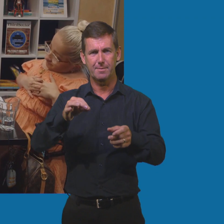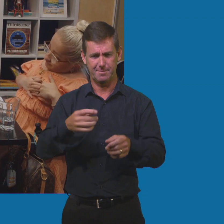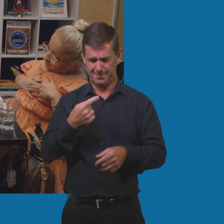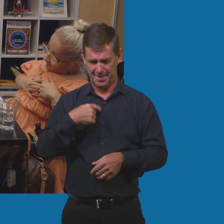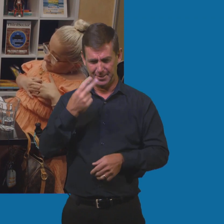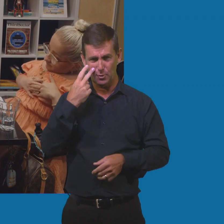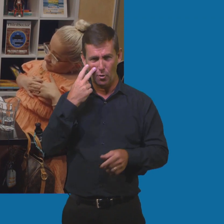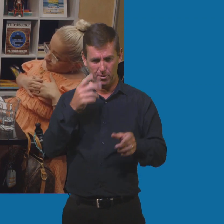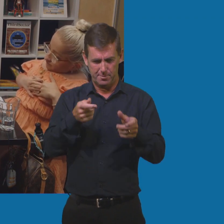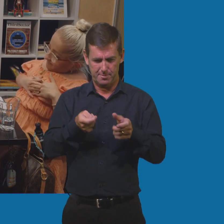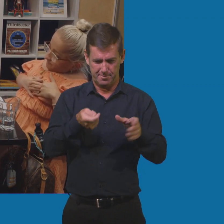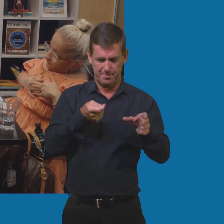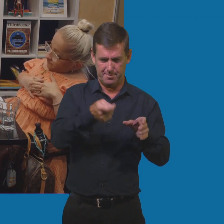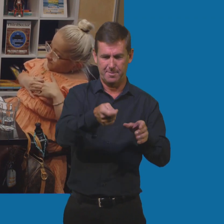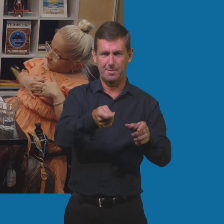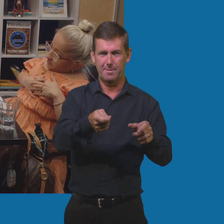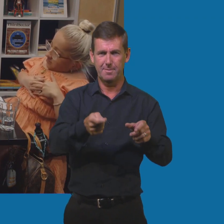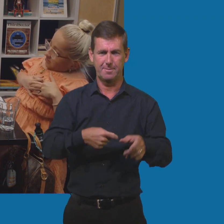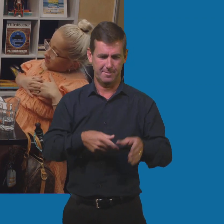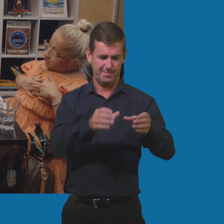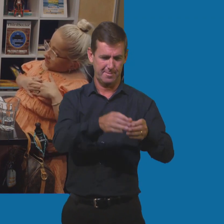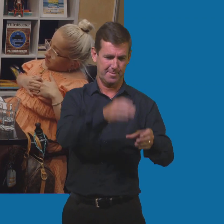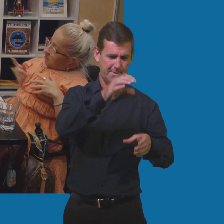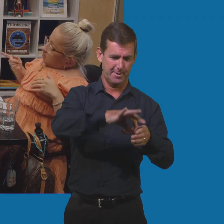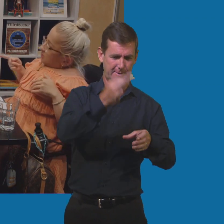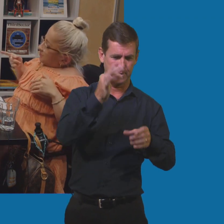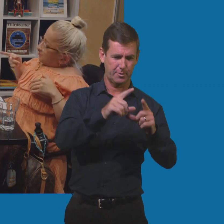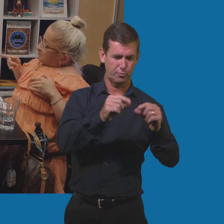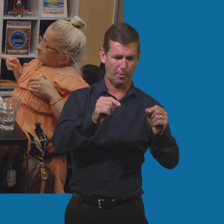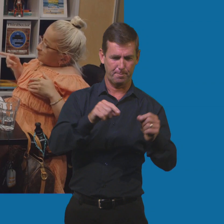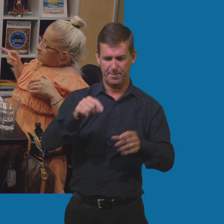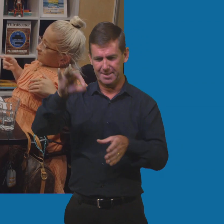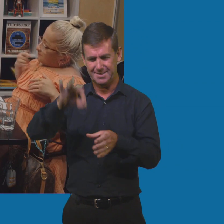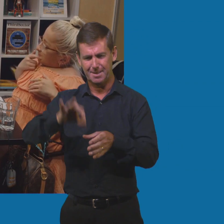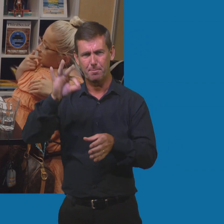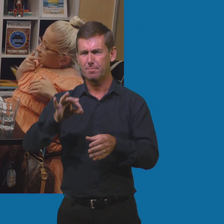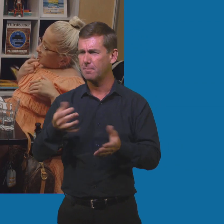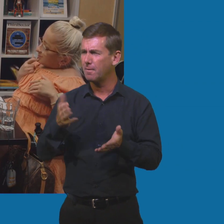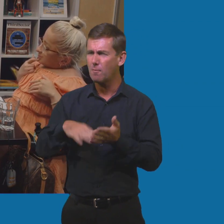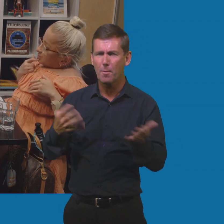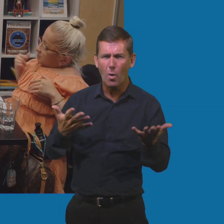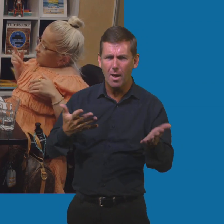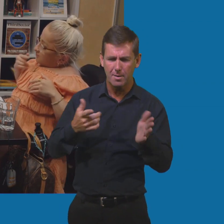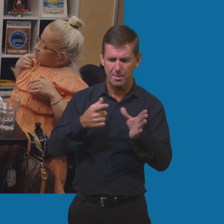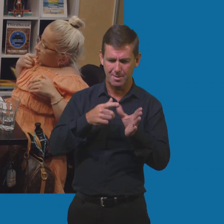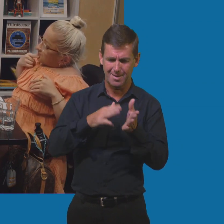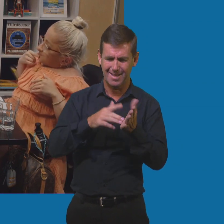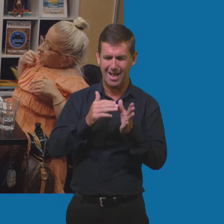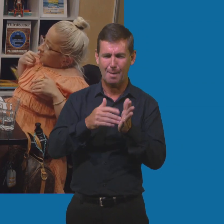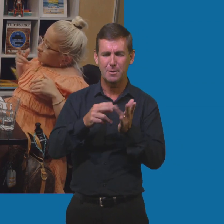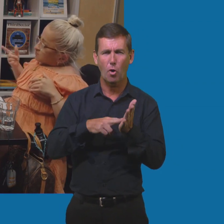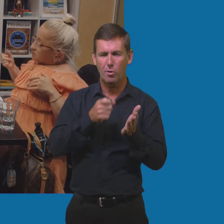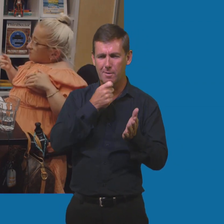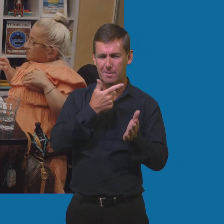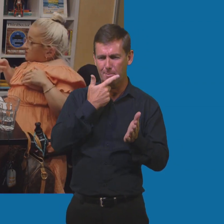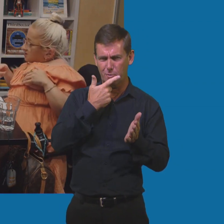holder, and you can just do a little dip and munch as you drive. Where do I get that from? Amazon. Okay. And probably other stores as well. I'm sure other online